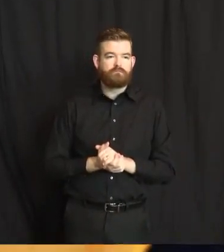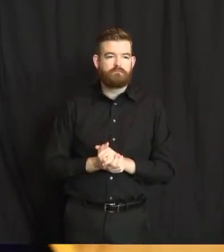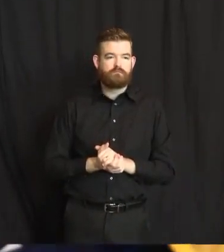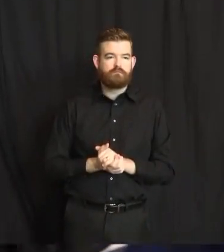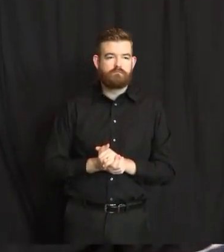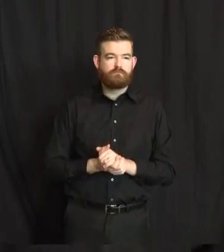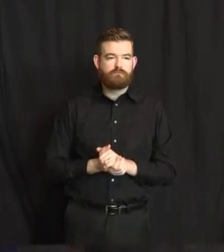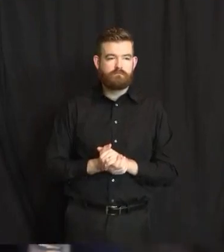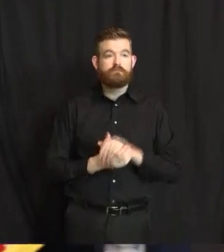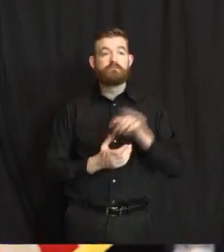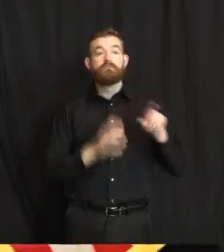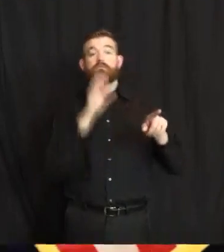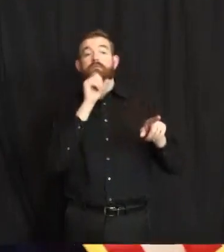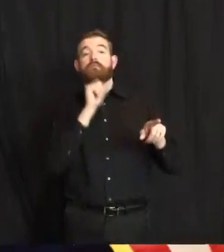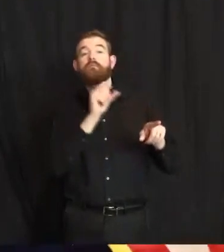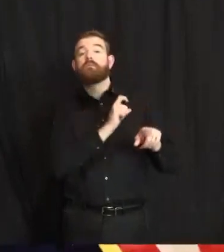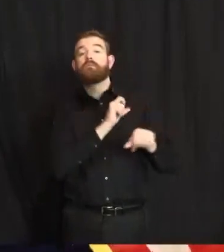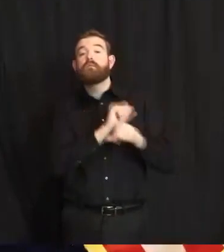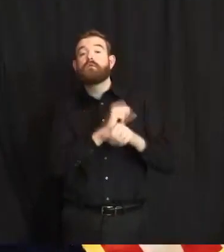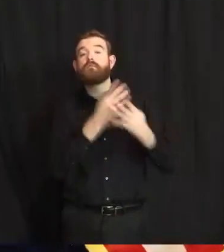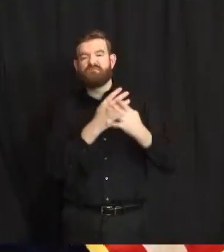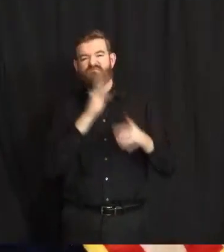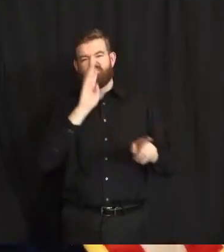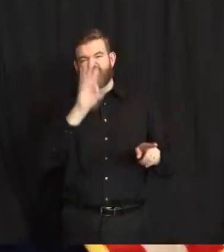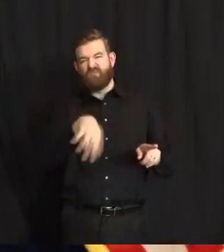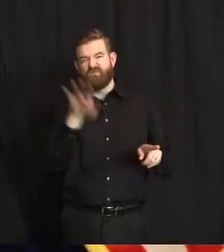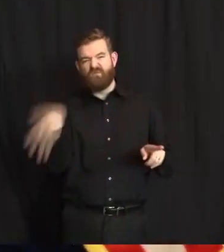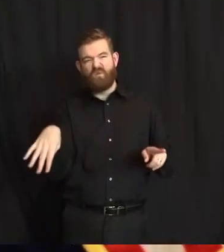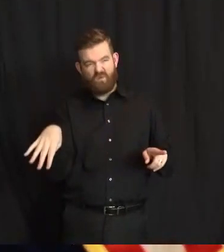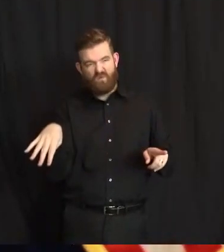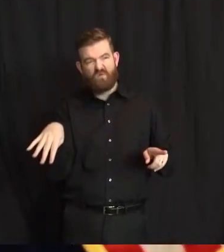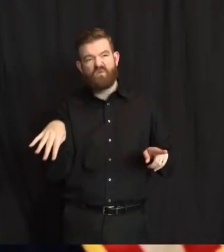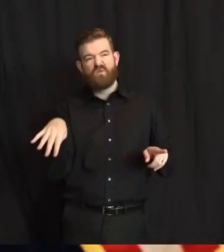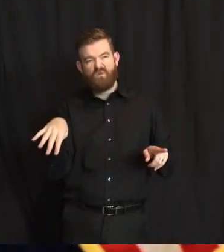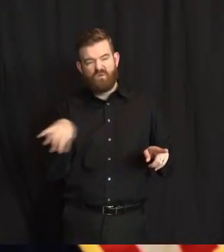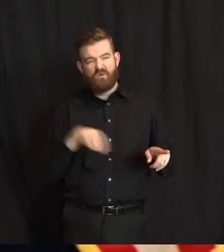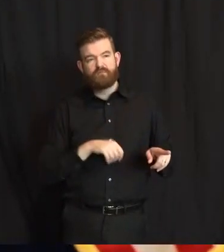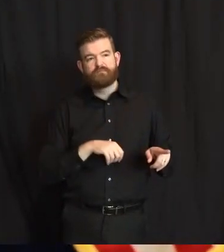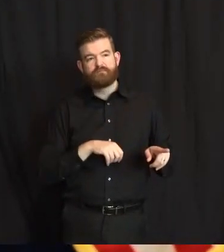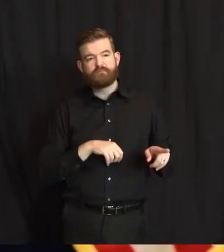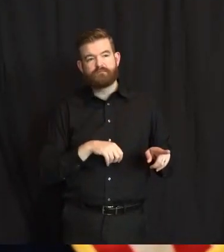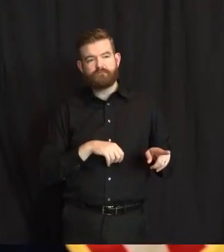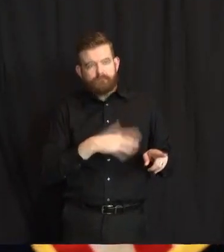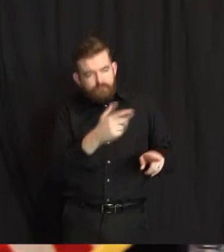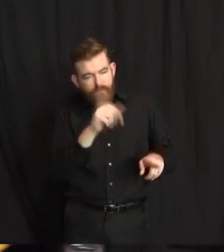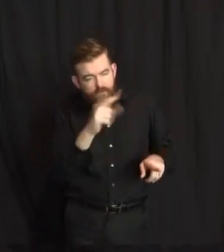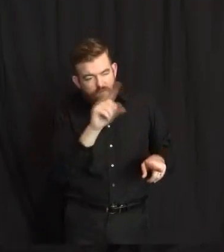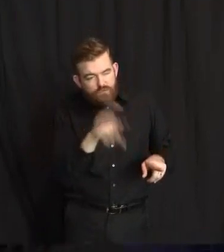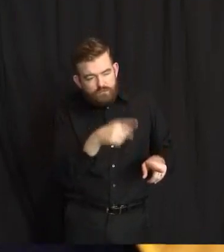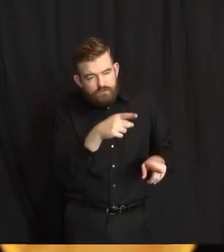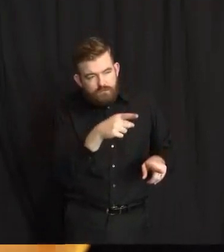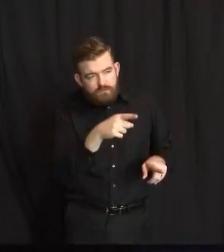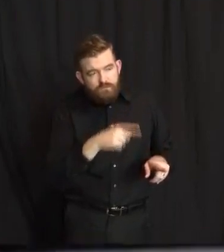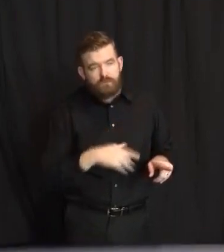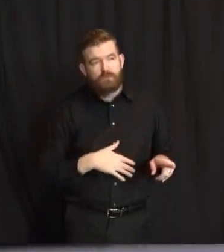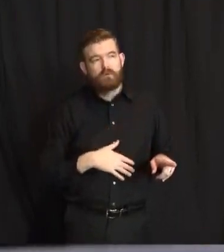44. Yes. And as far as, what was the other question that you asked?